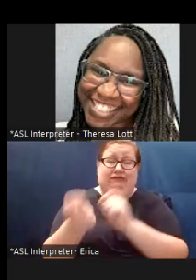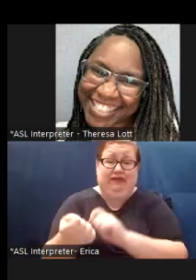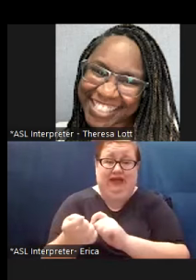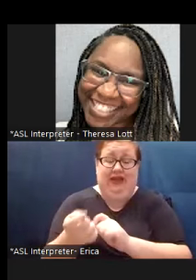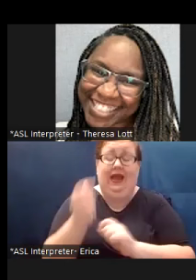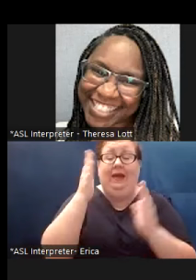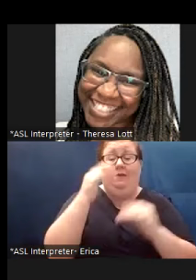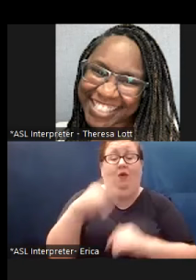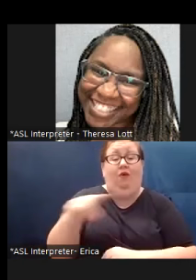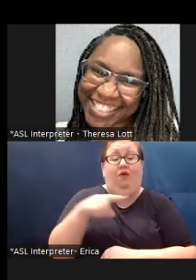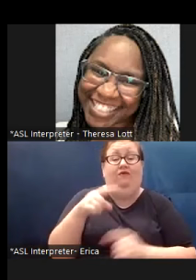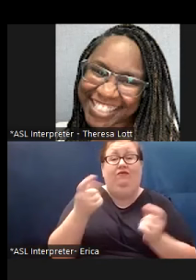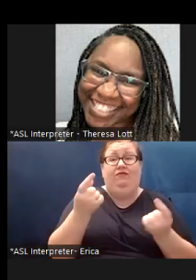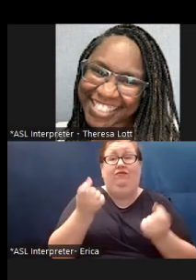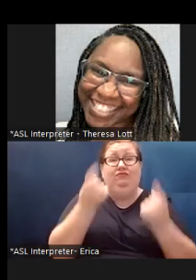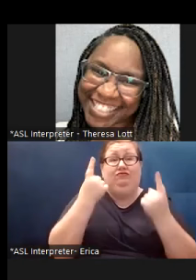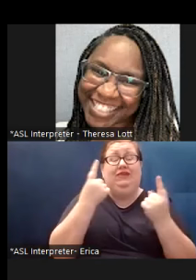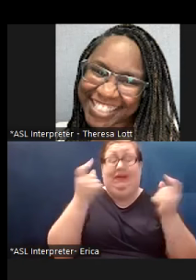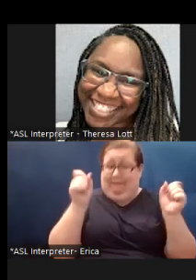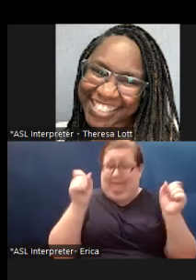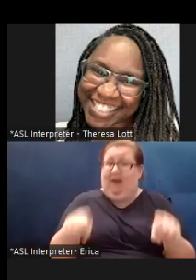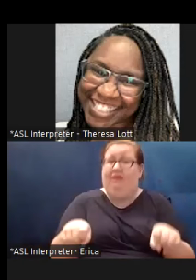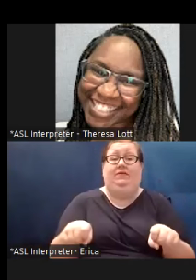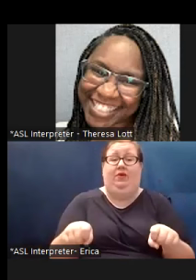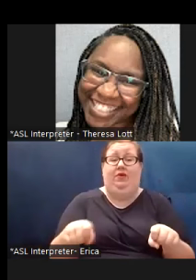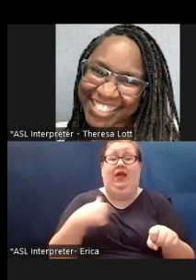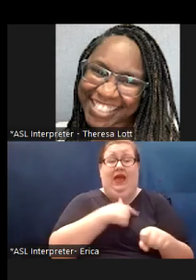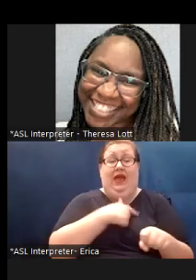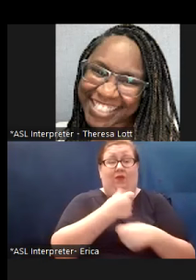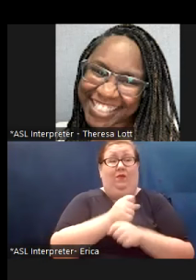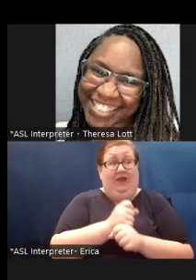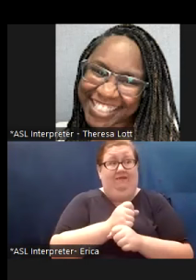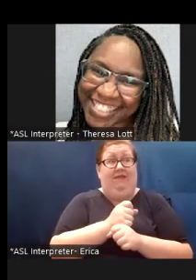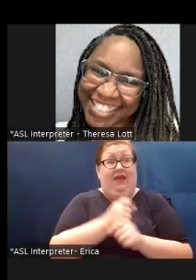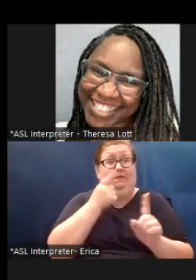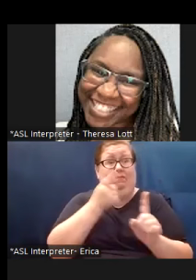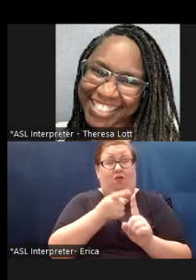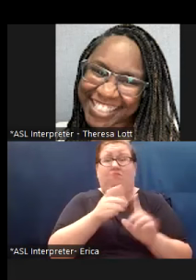is possible and that we have made the case that it is worth it.